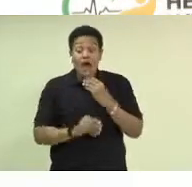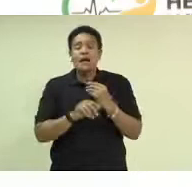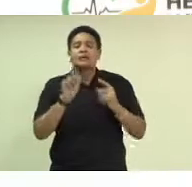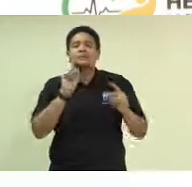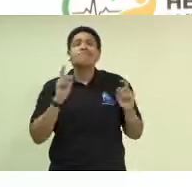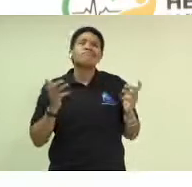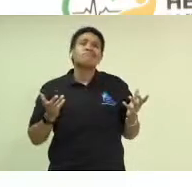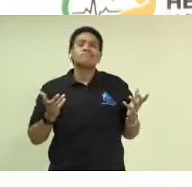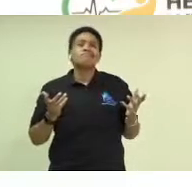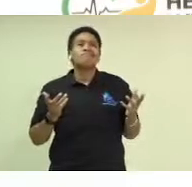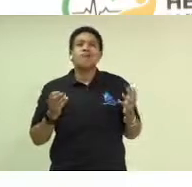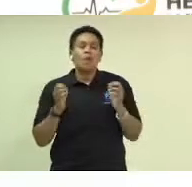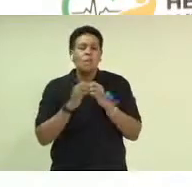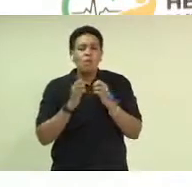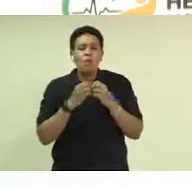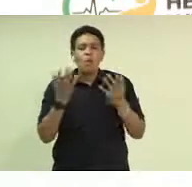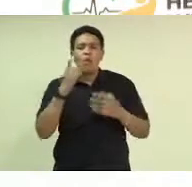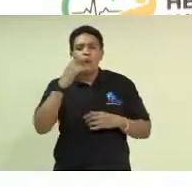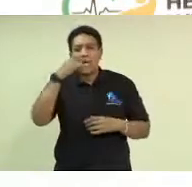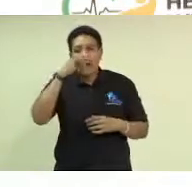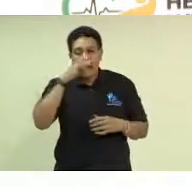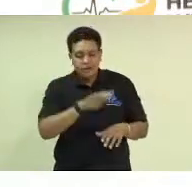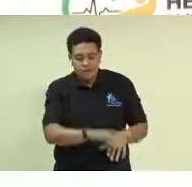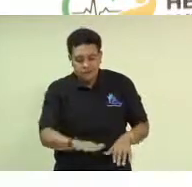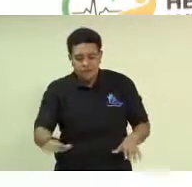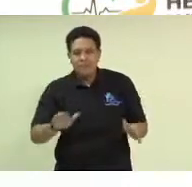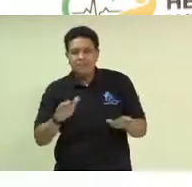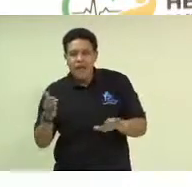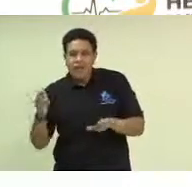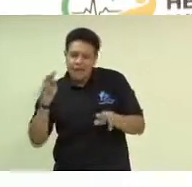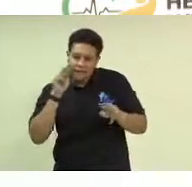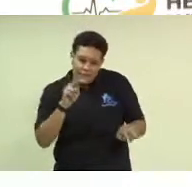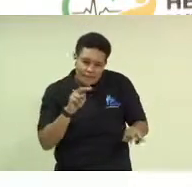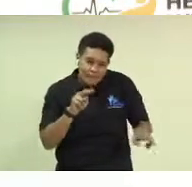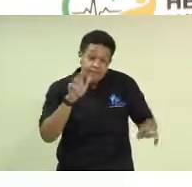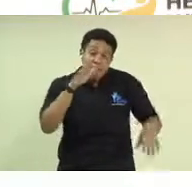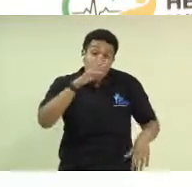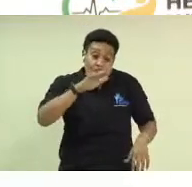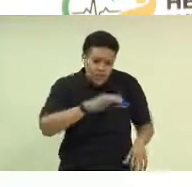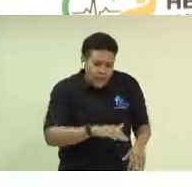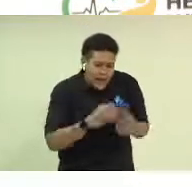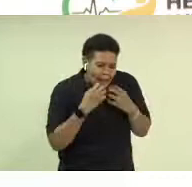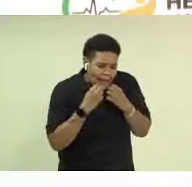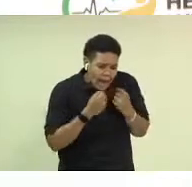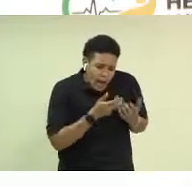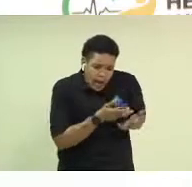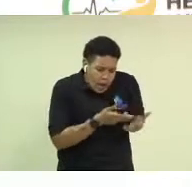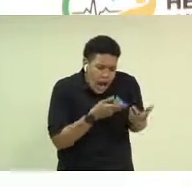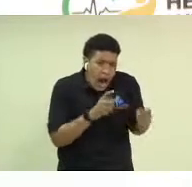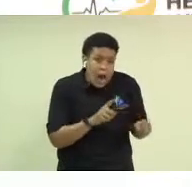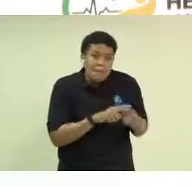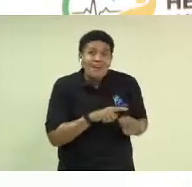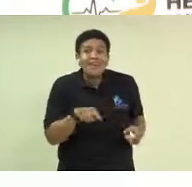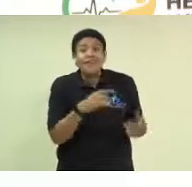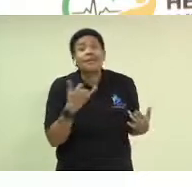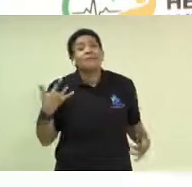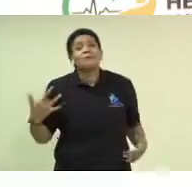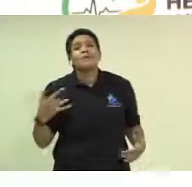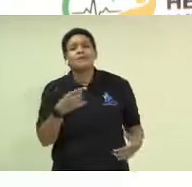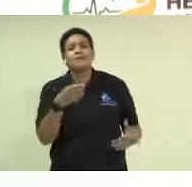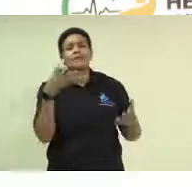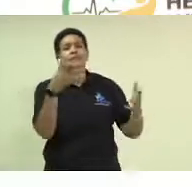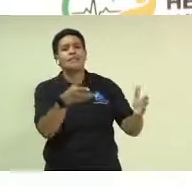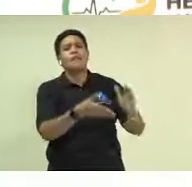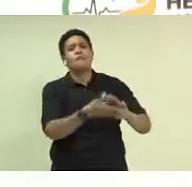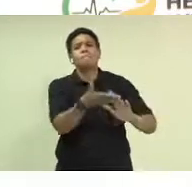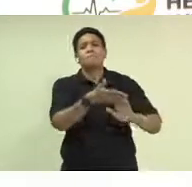dealing with infant mortality, mother and child care, and they are normally the ones in the